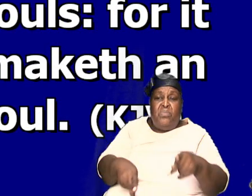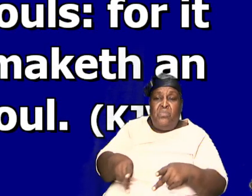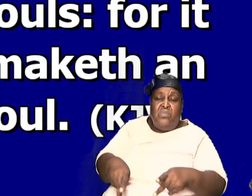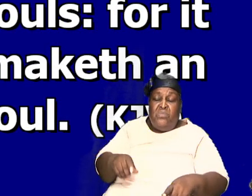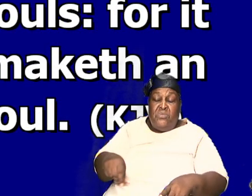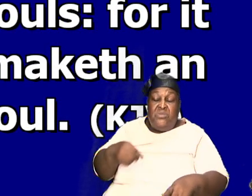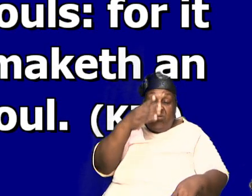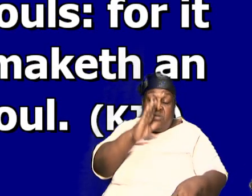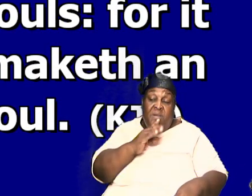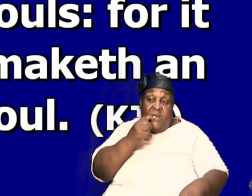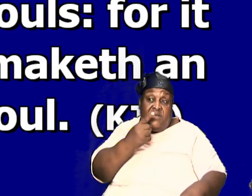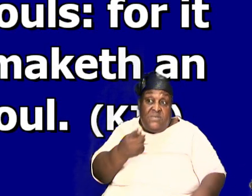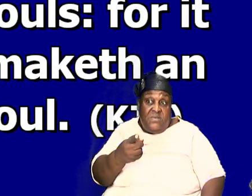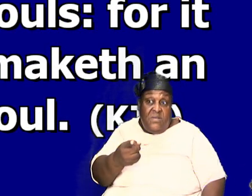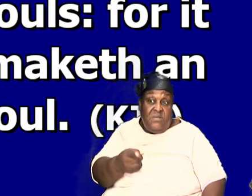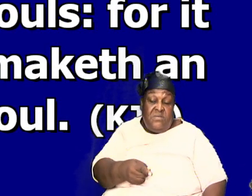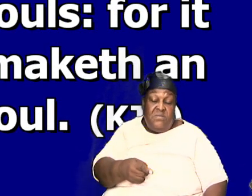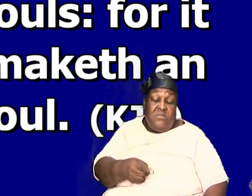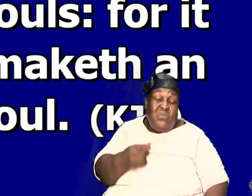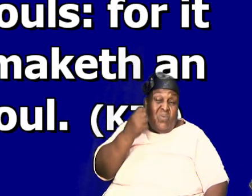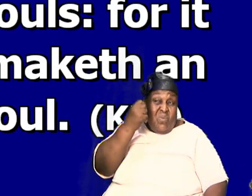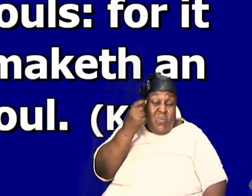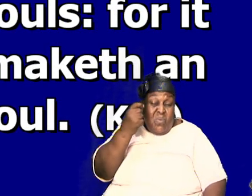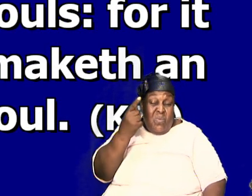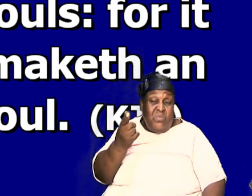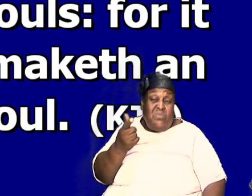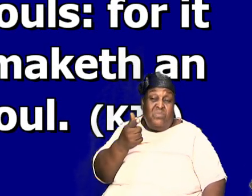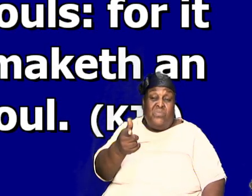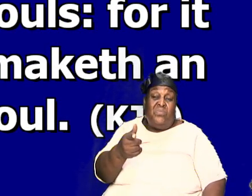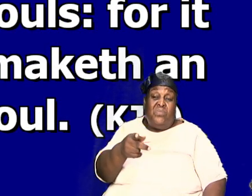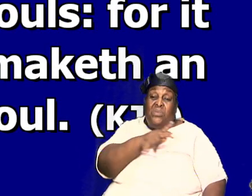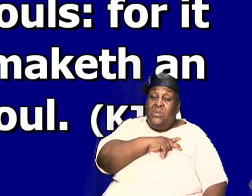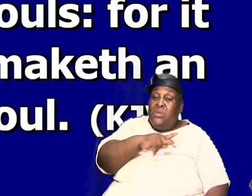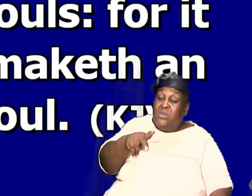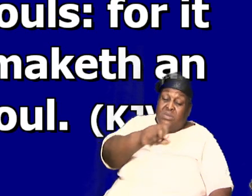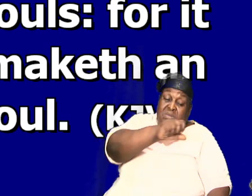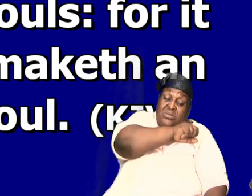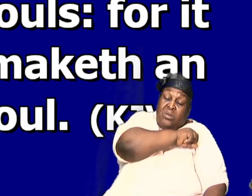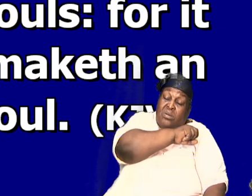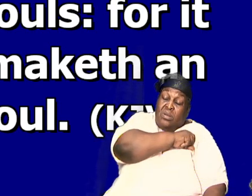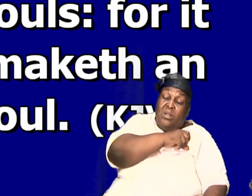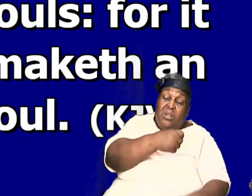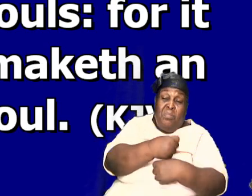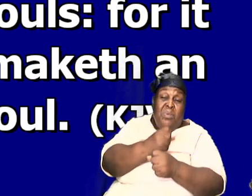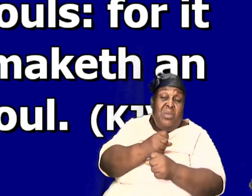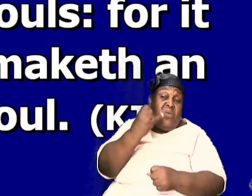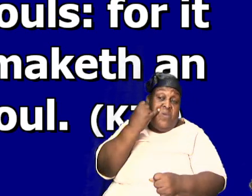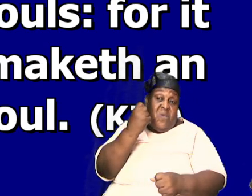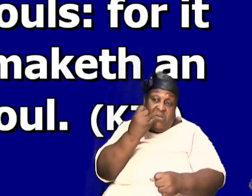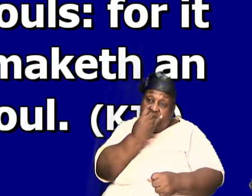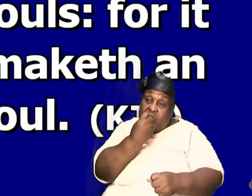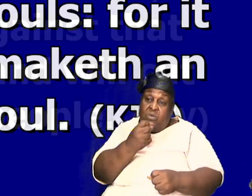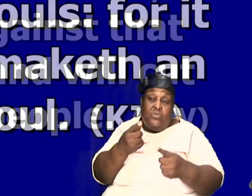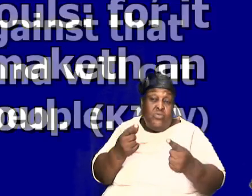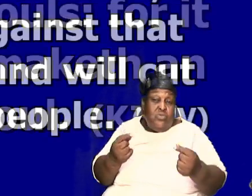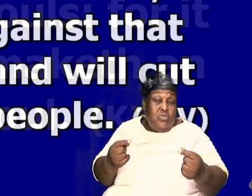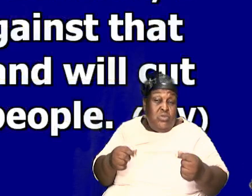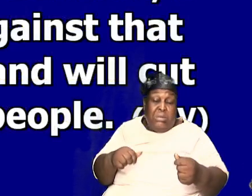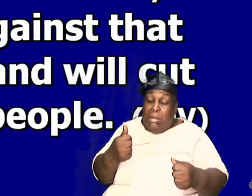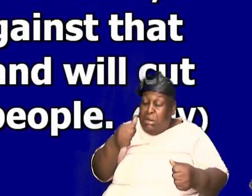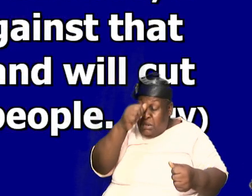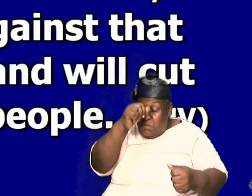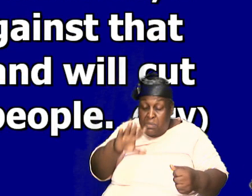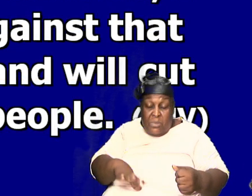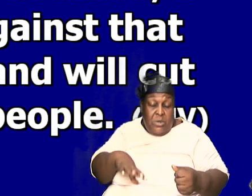you to understand the thing that the king caused Israel to do. God was saying that if any man eat his